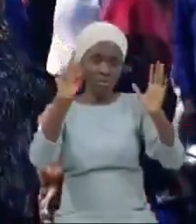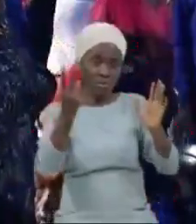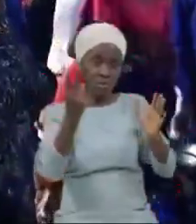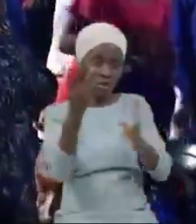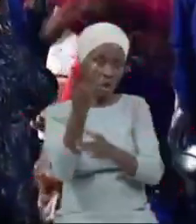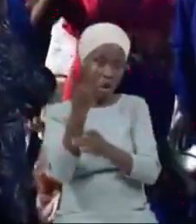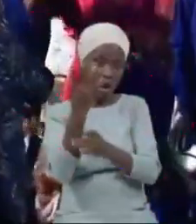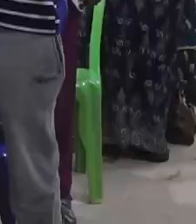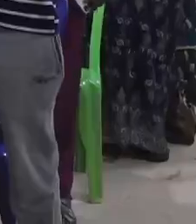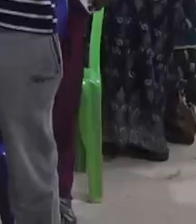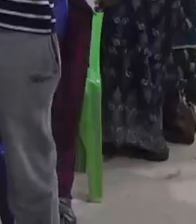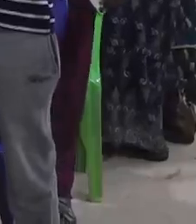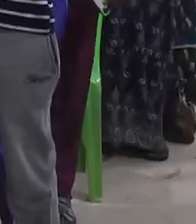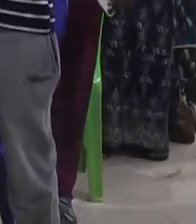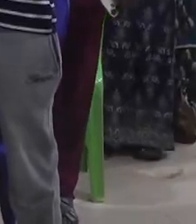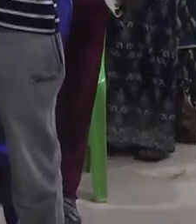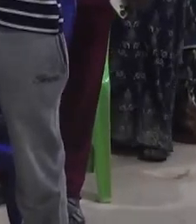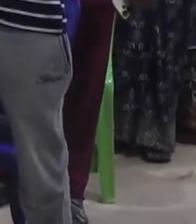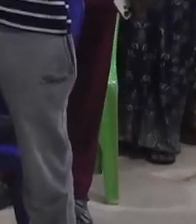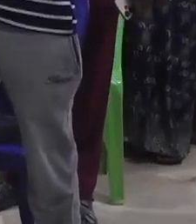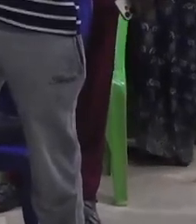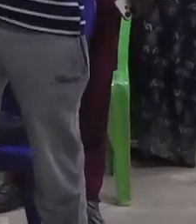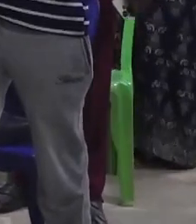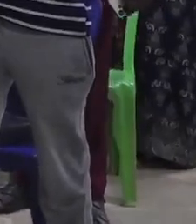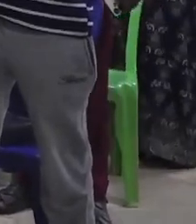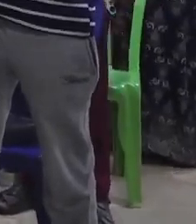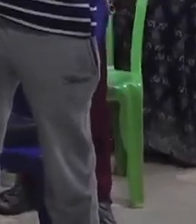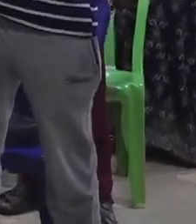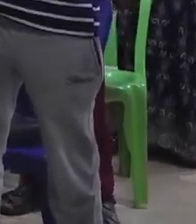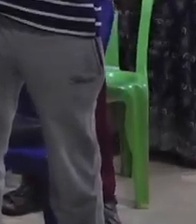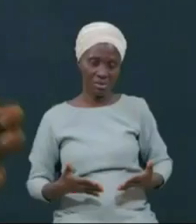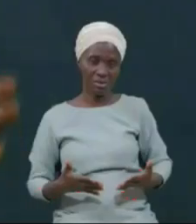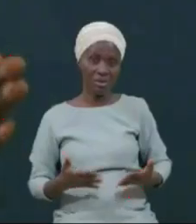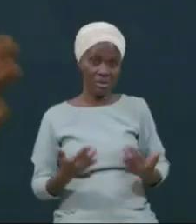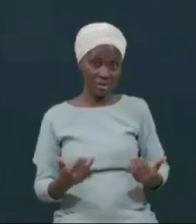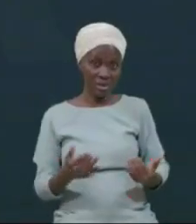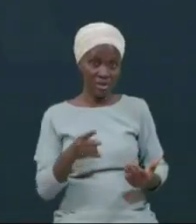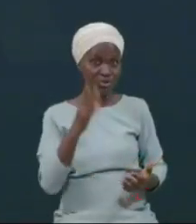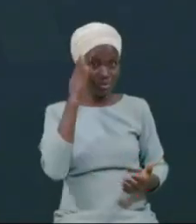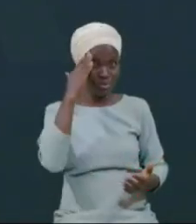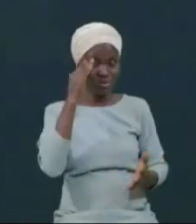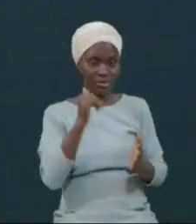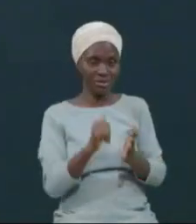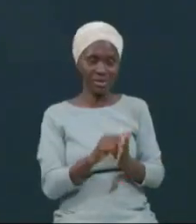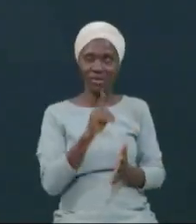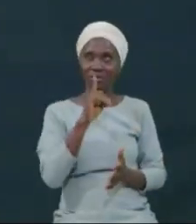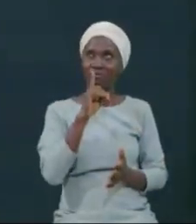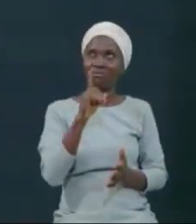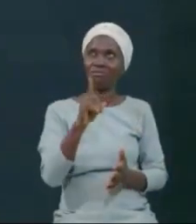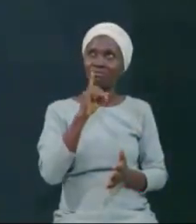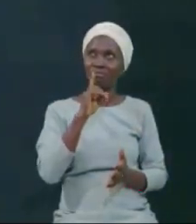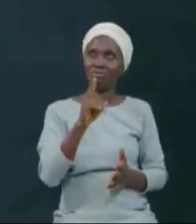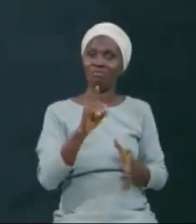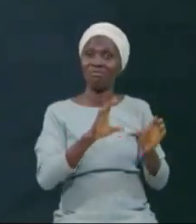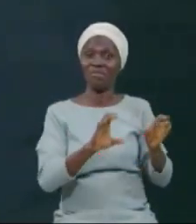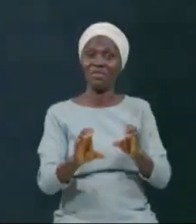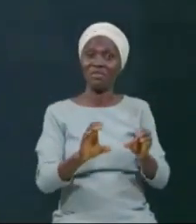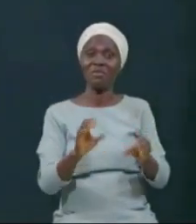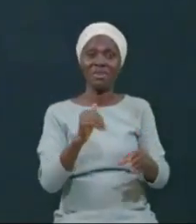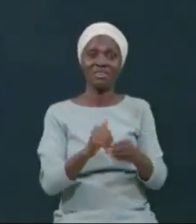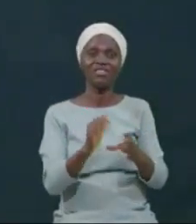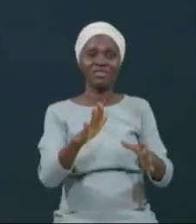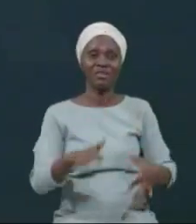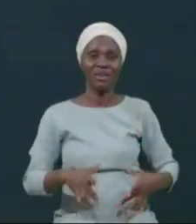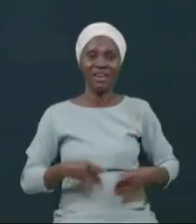challenge. Right now you know that there's a sure performance in your life. I said